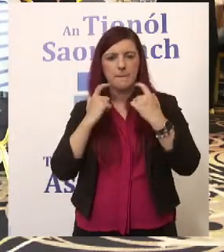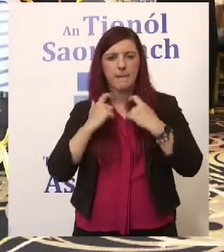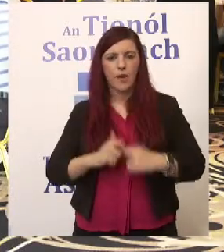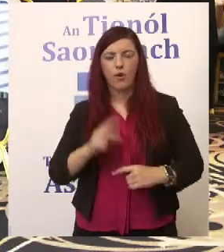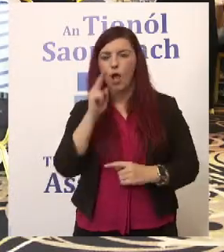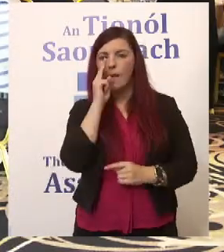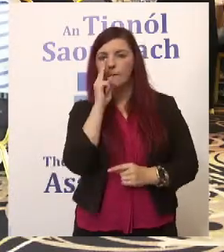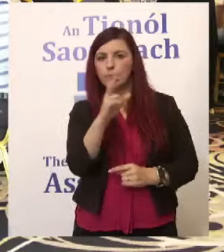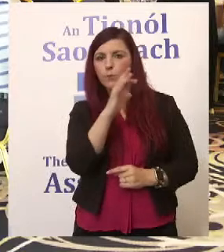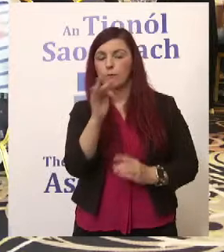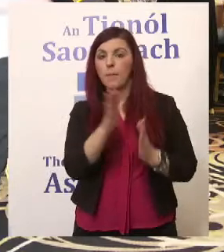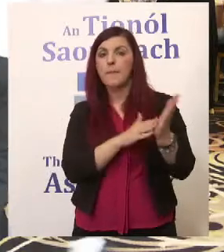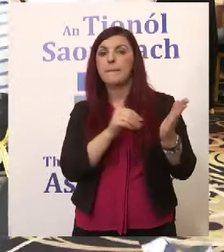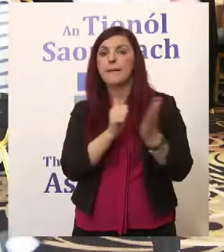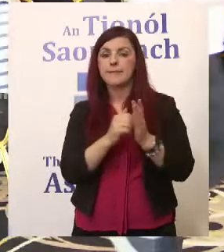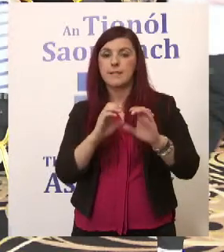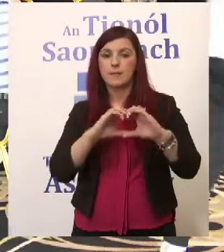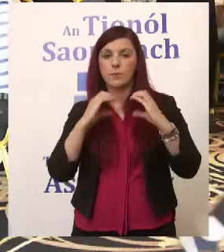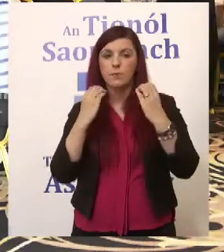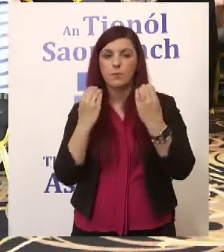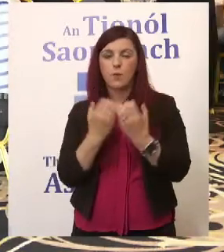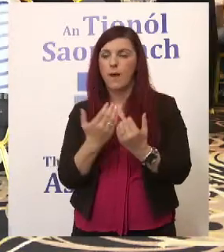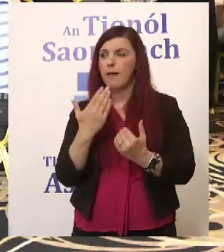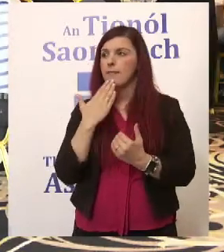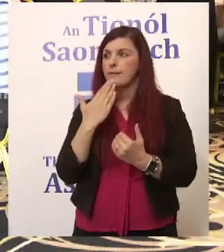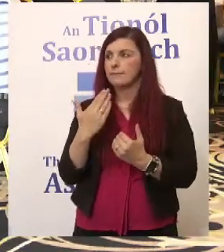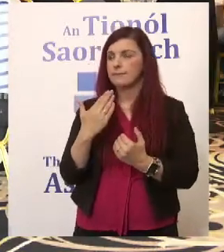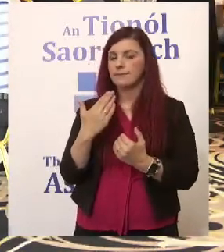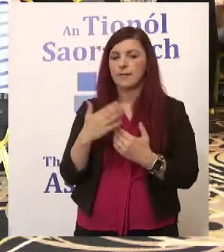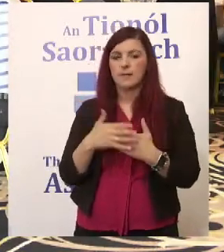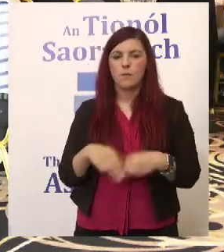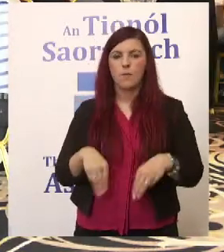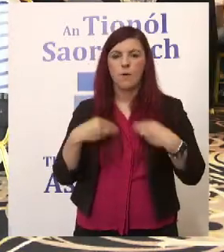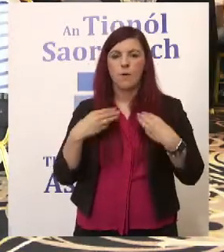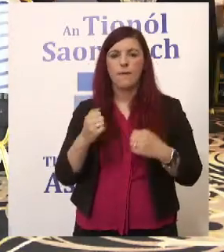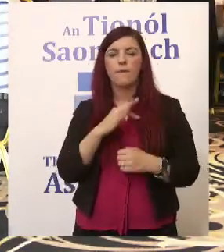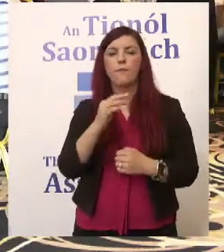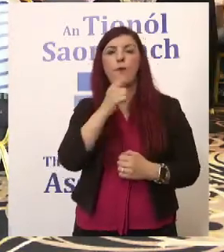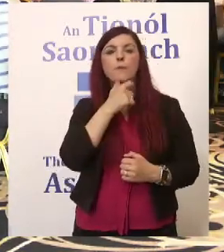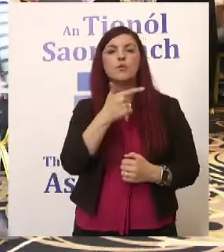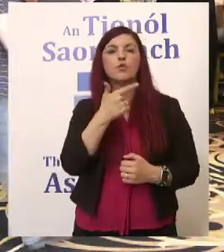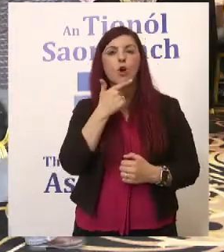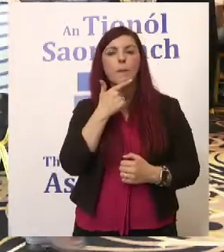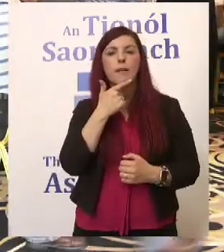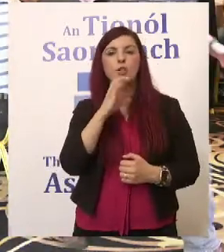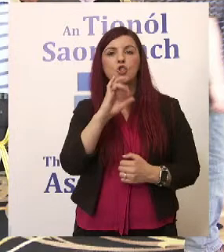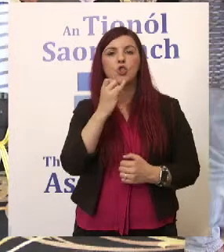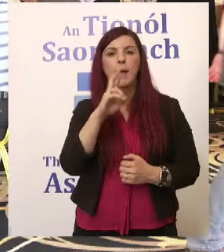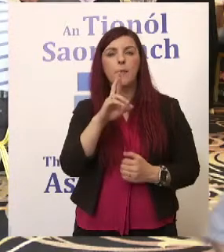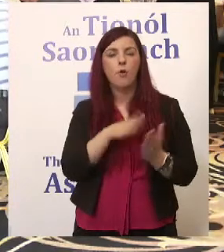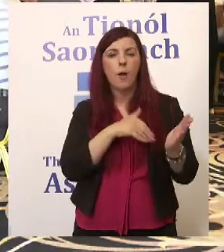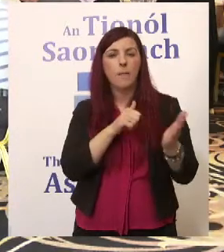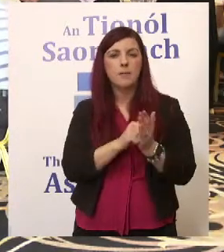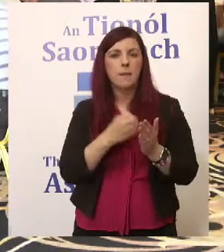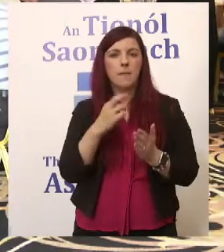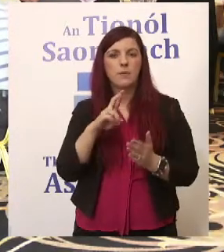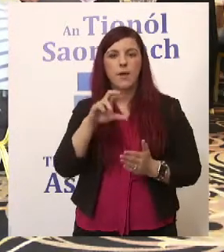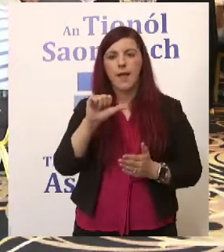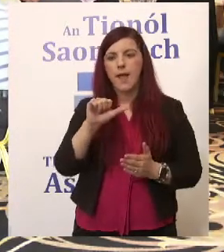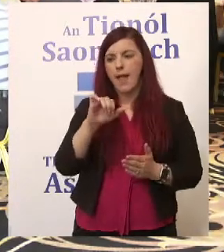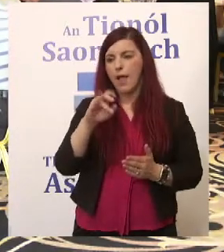business community. And it's a great privilege this morning that we have from the Dublin Chamber of Commerce, Mr.